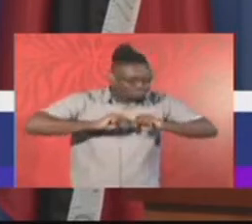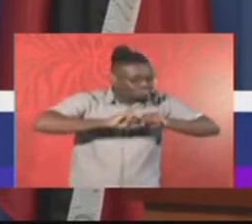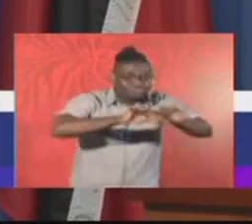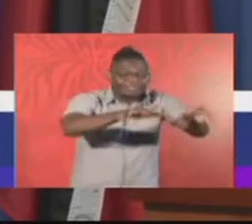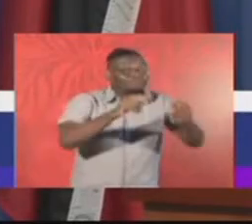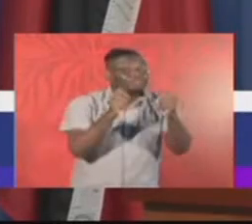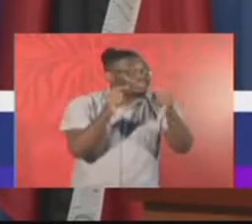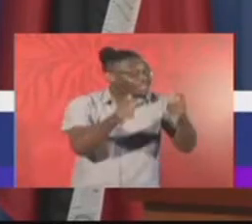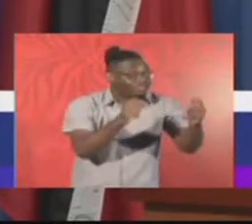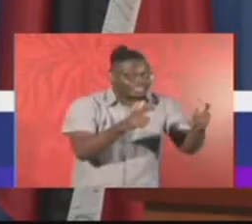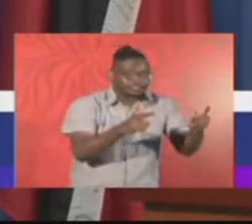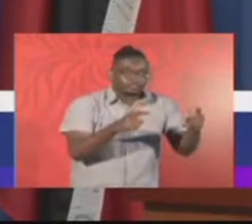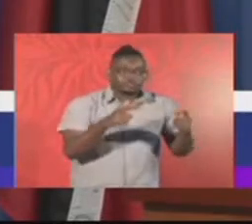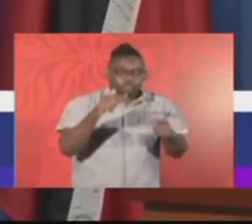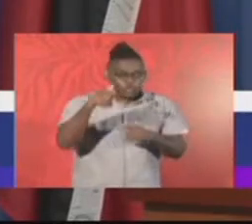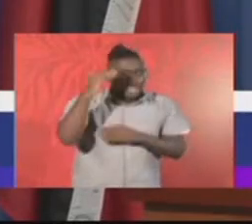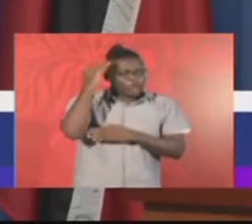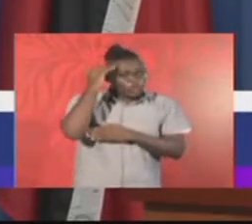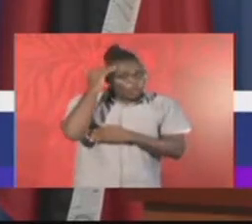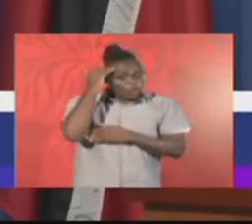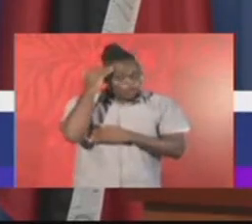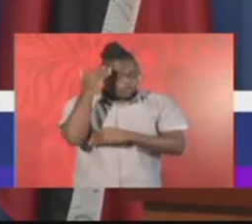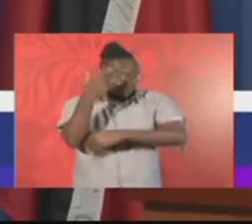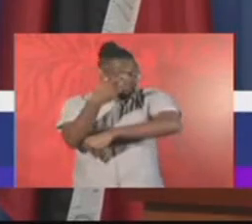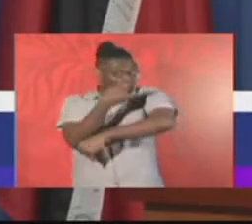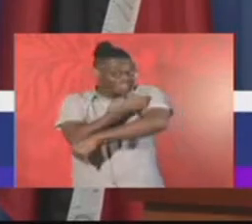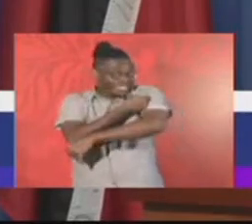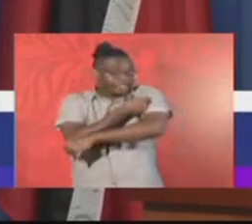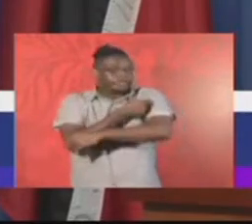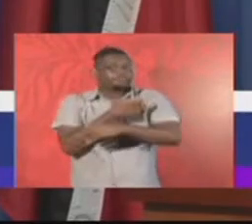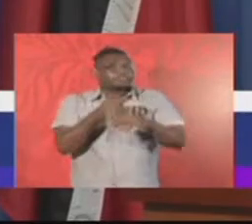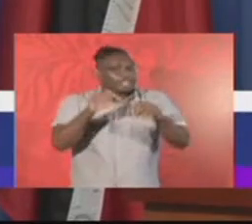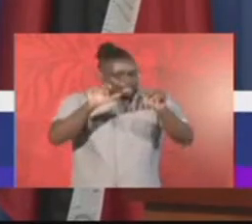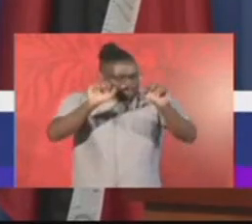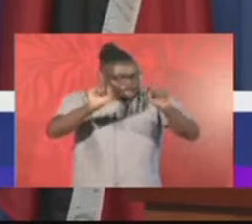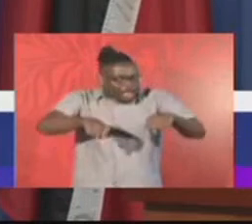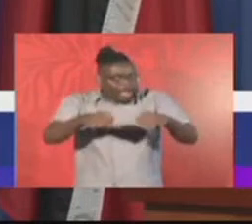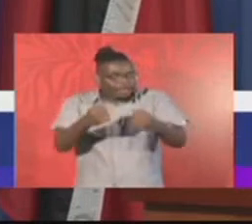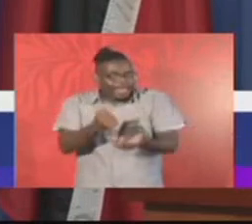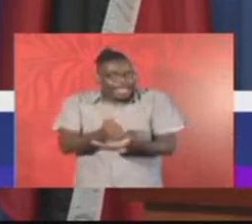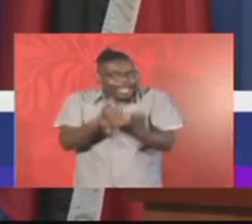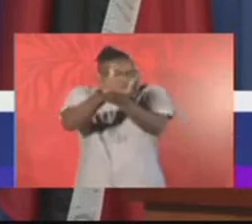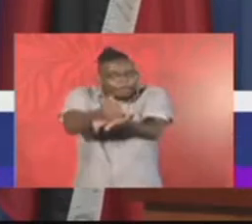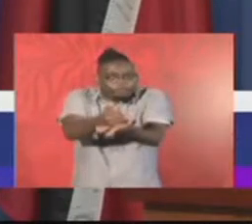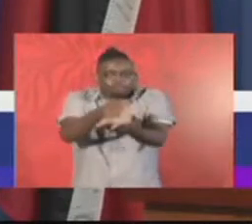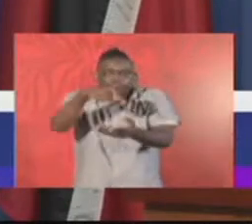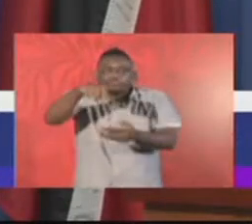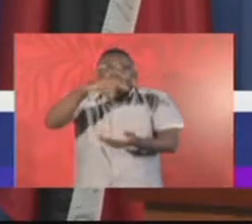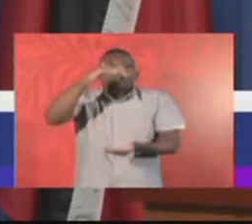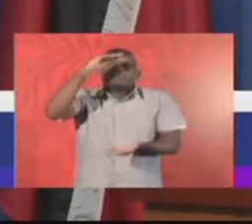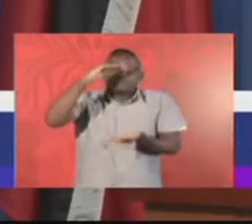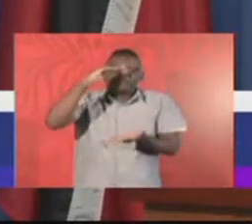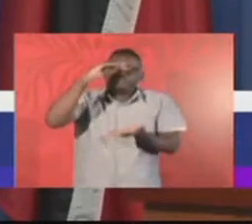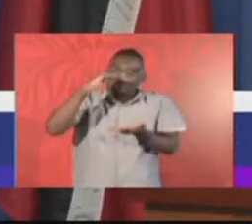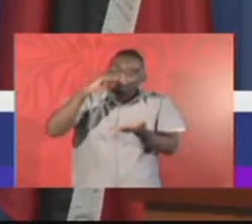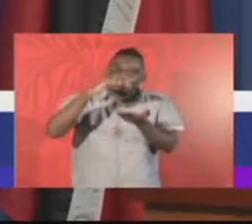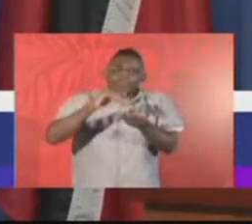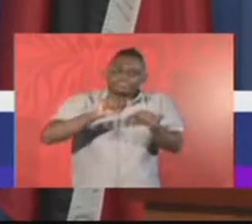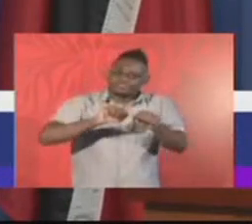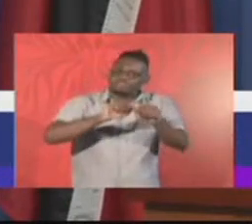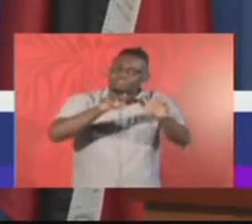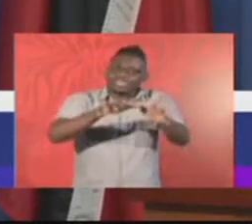know that vaccinations can help curb that spread and also decrease